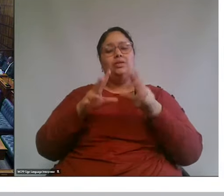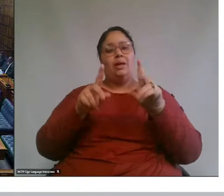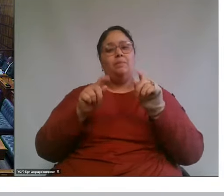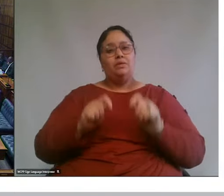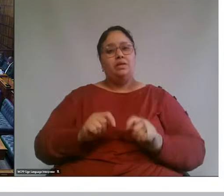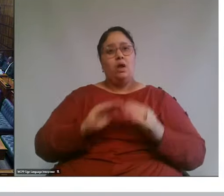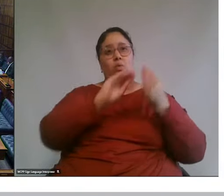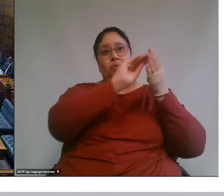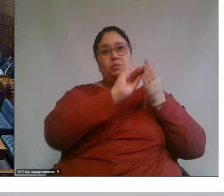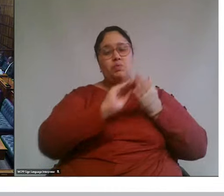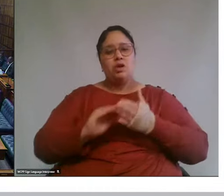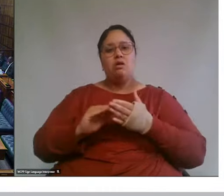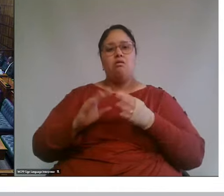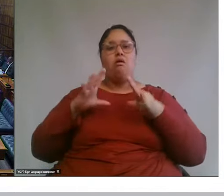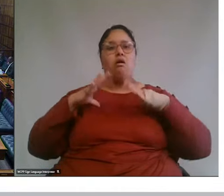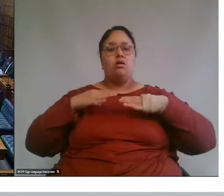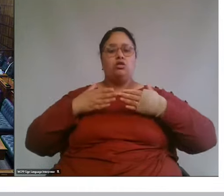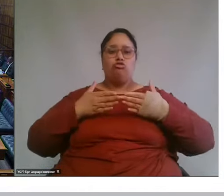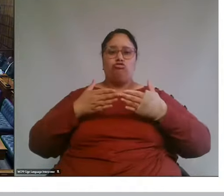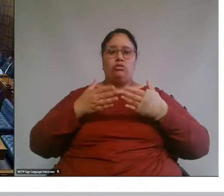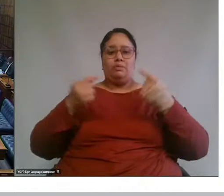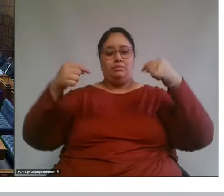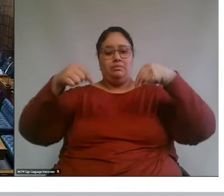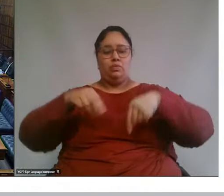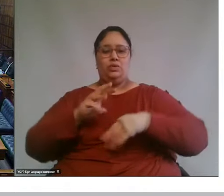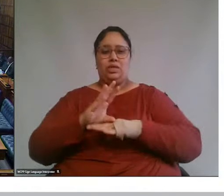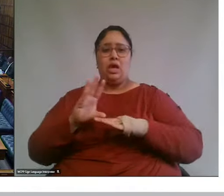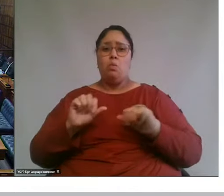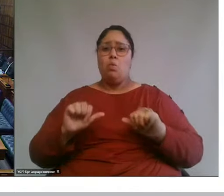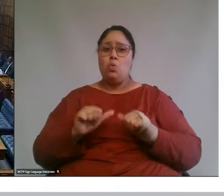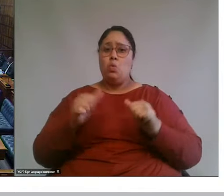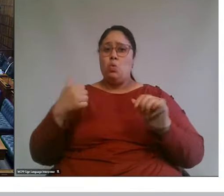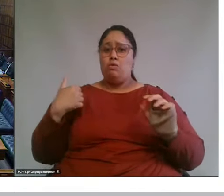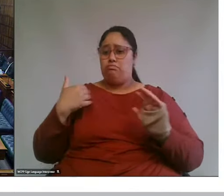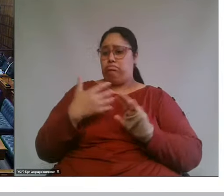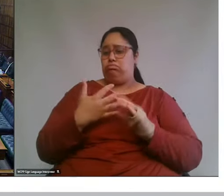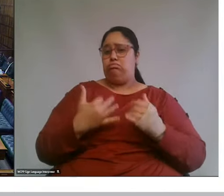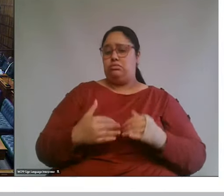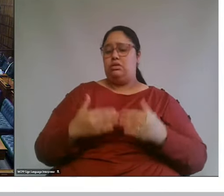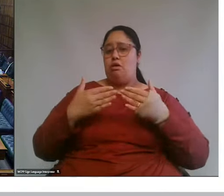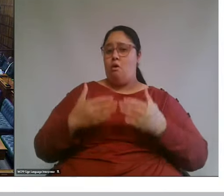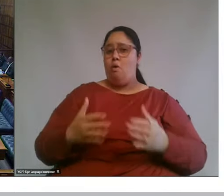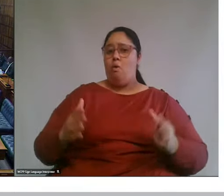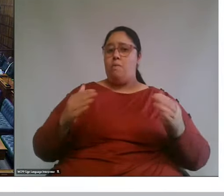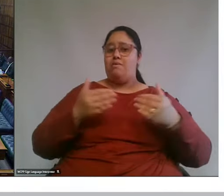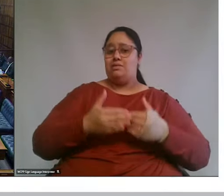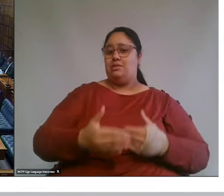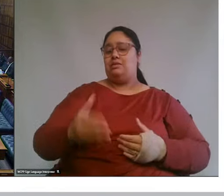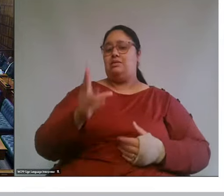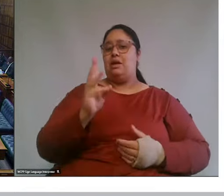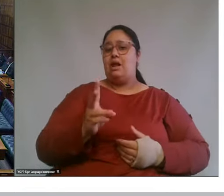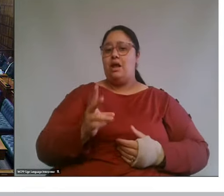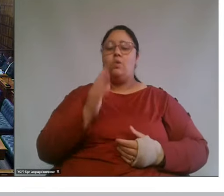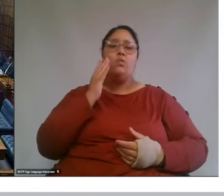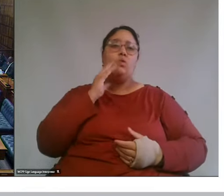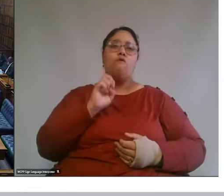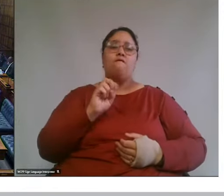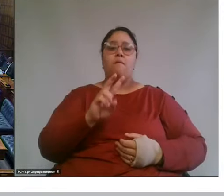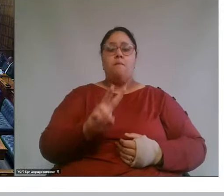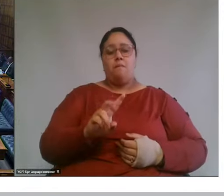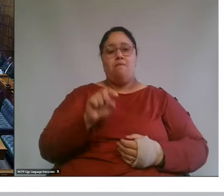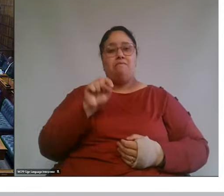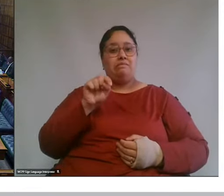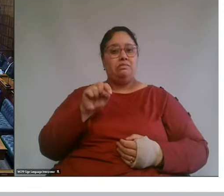ships uh to the Western Cape we had quite a good season the season should be opening up Monica in uh November